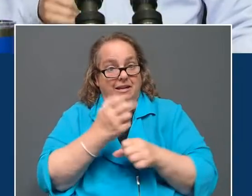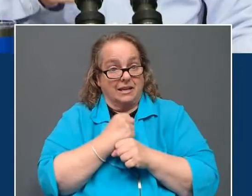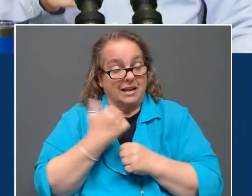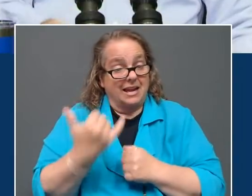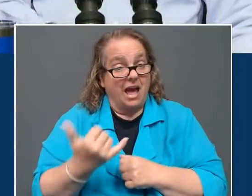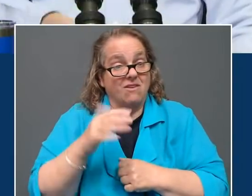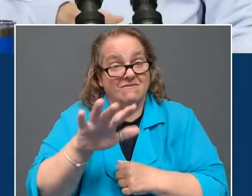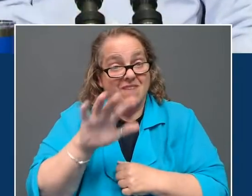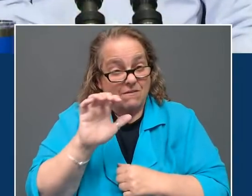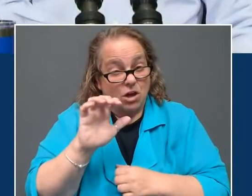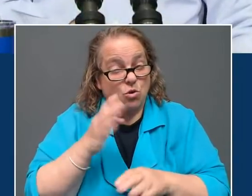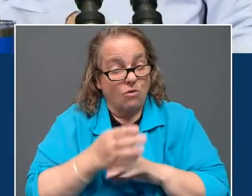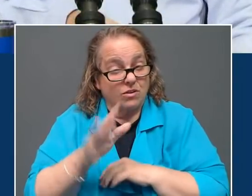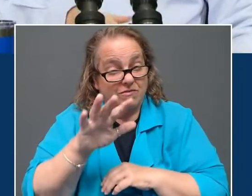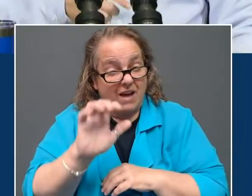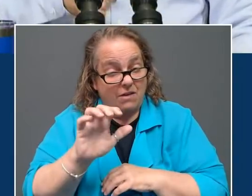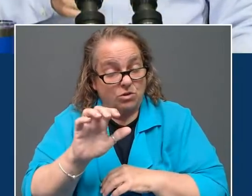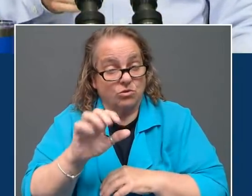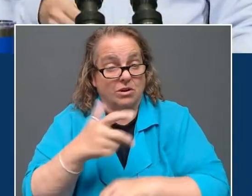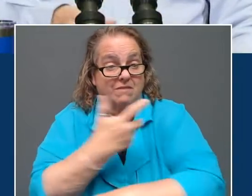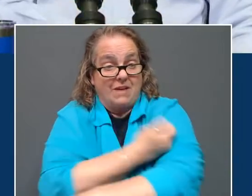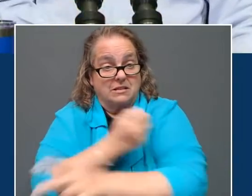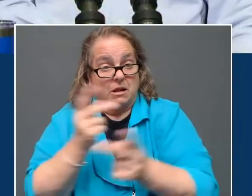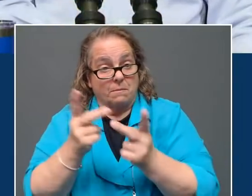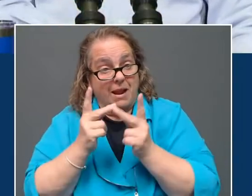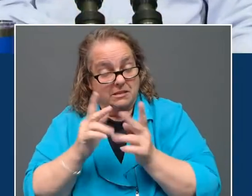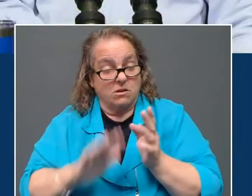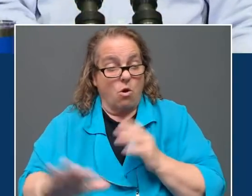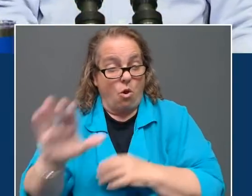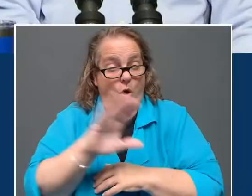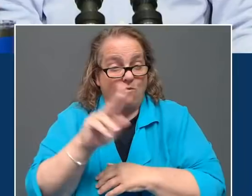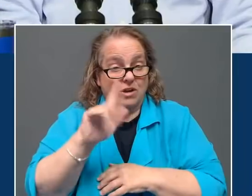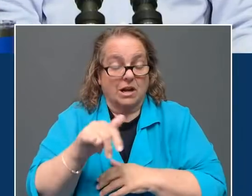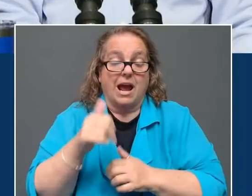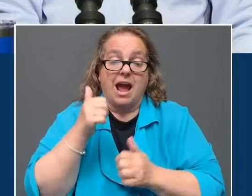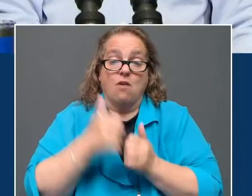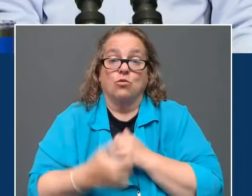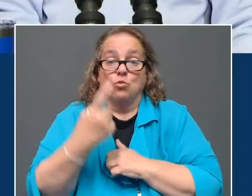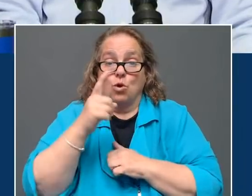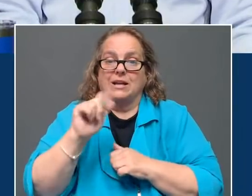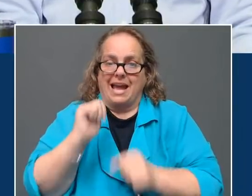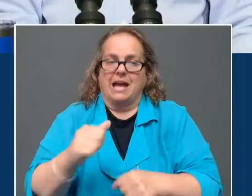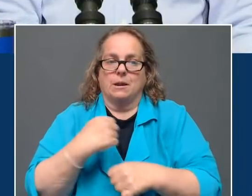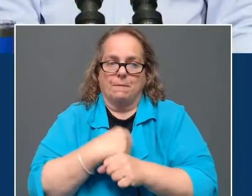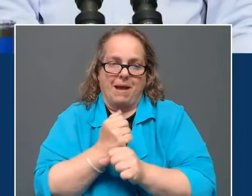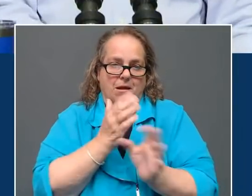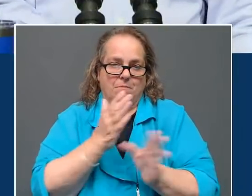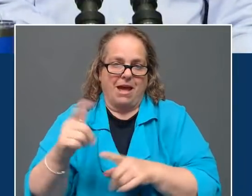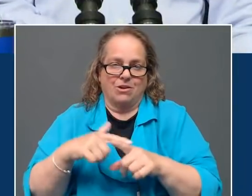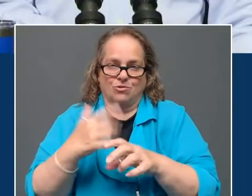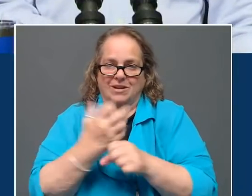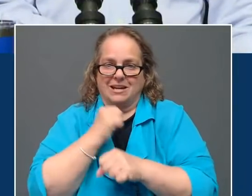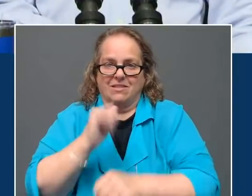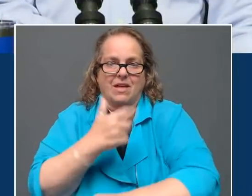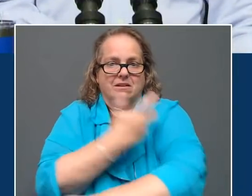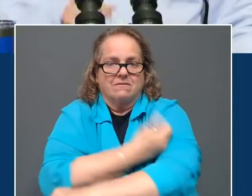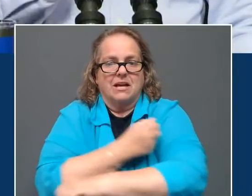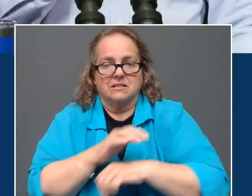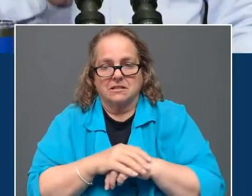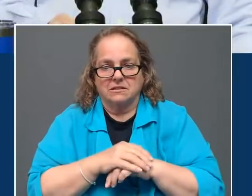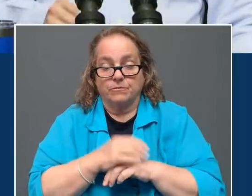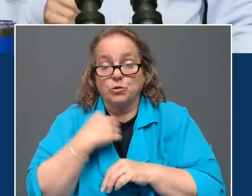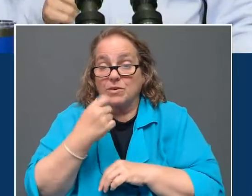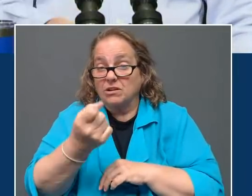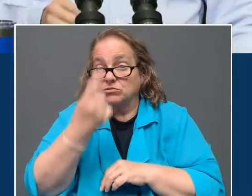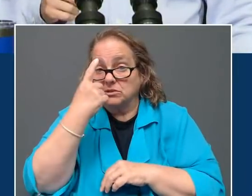and every eligible Kentuckian should be able to make a plan to get this vaccine. We know this is our ticket out of this pandemic,